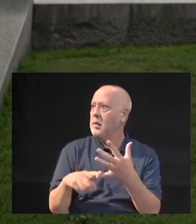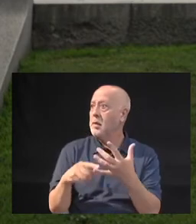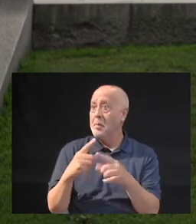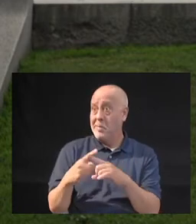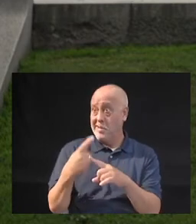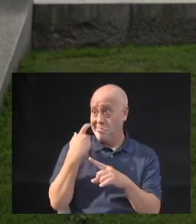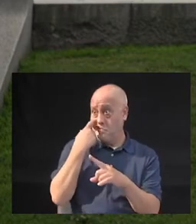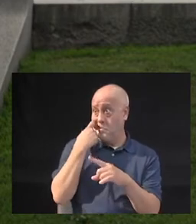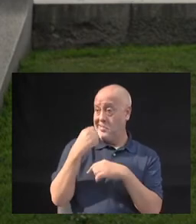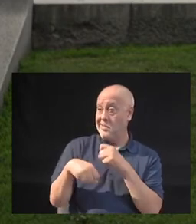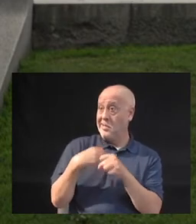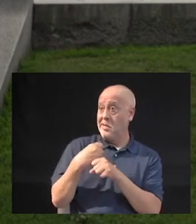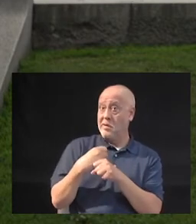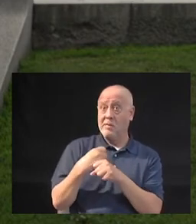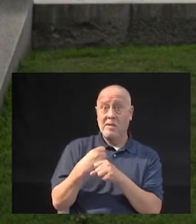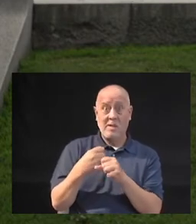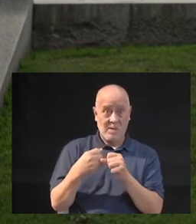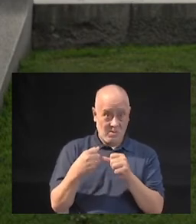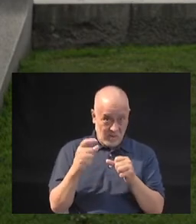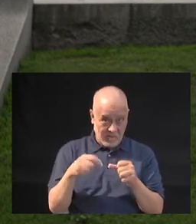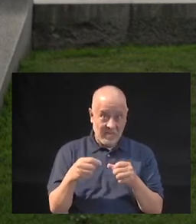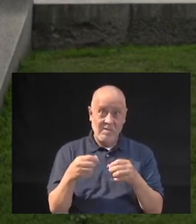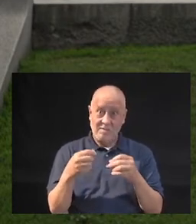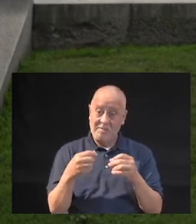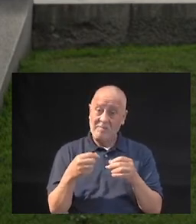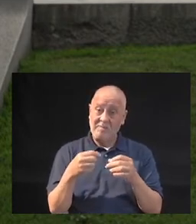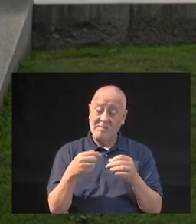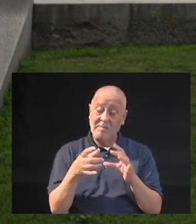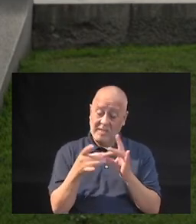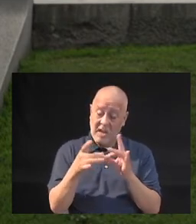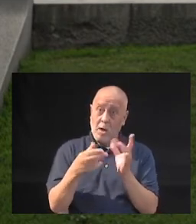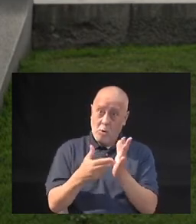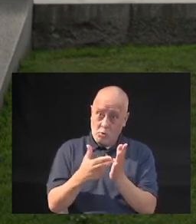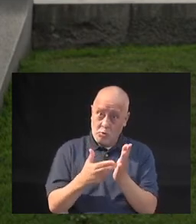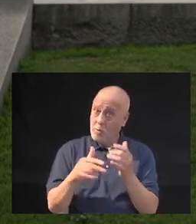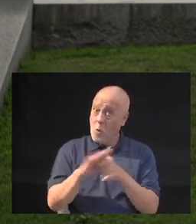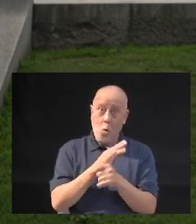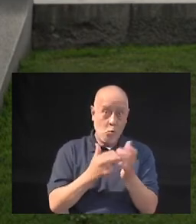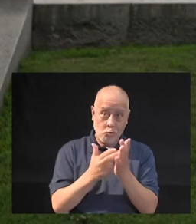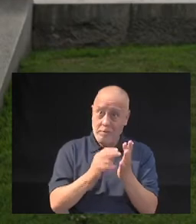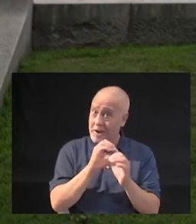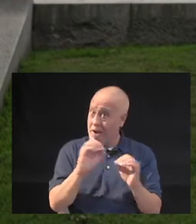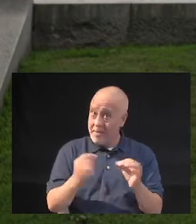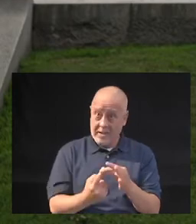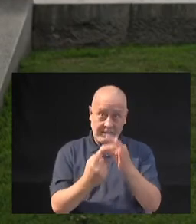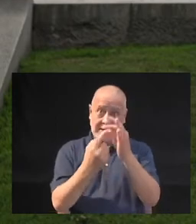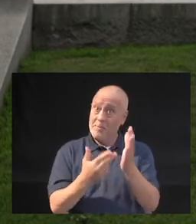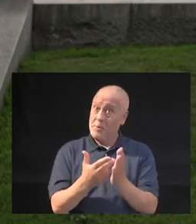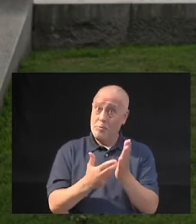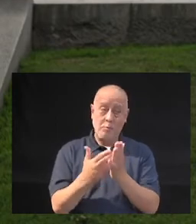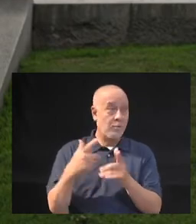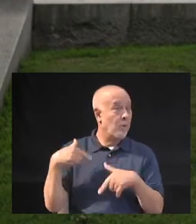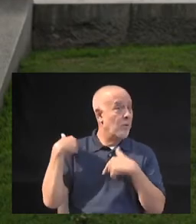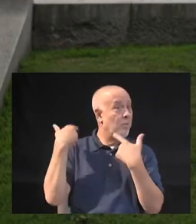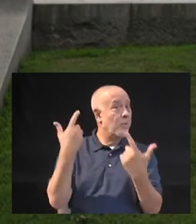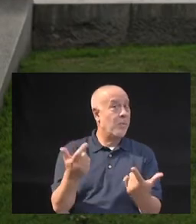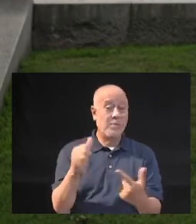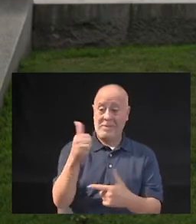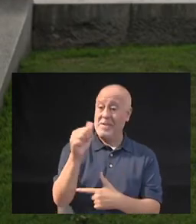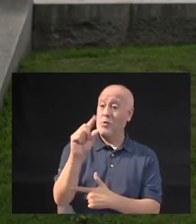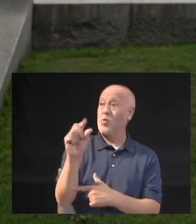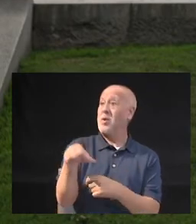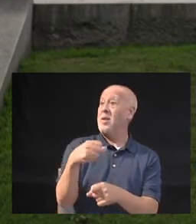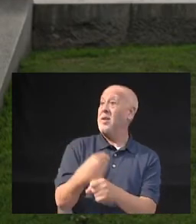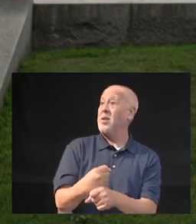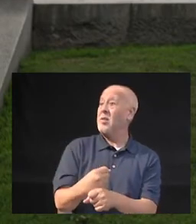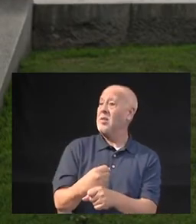in recent years, to tell the truth, the whole truth, and nothing but the truth. One of the ways that's happened over the past, I don't know, 10, 20